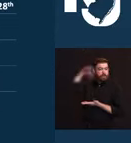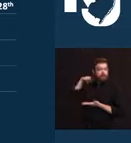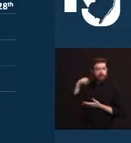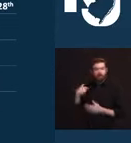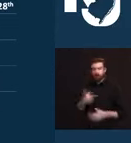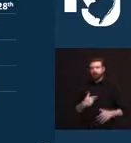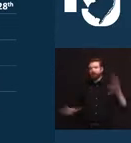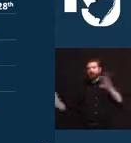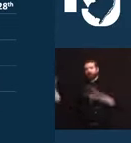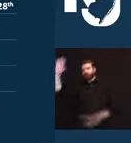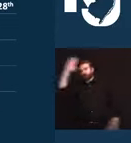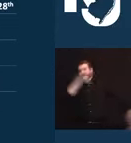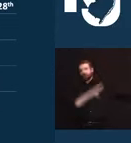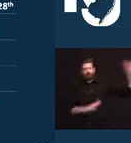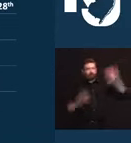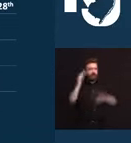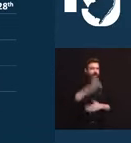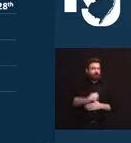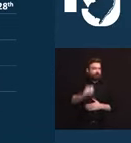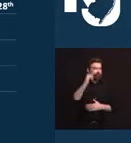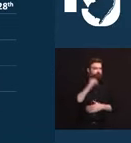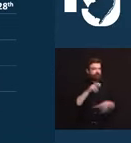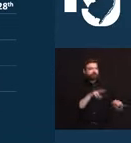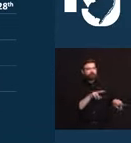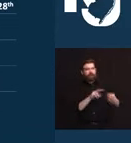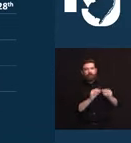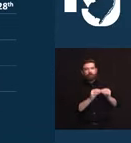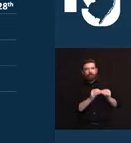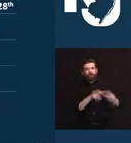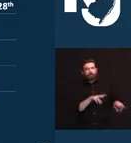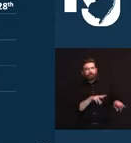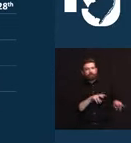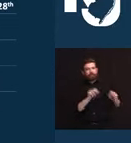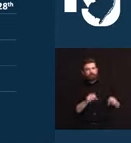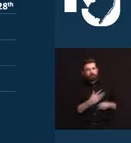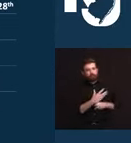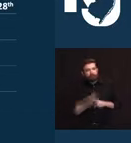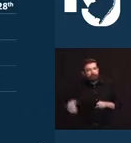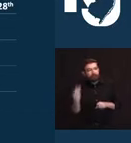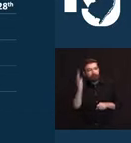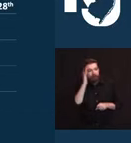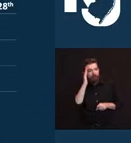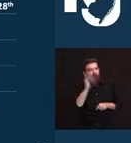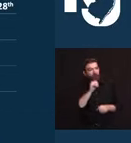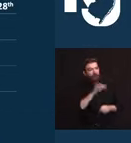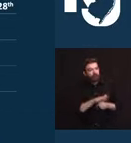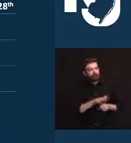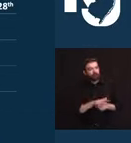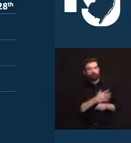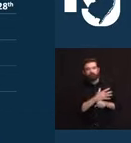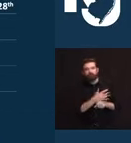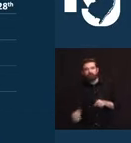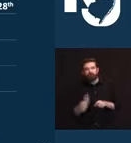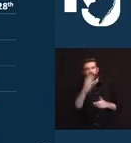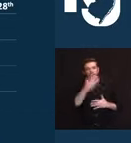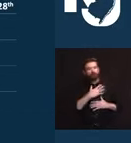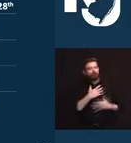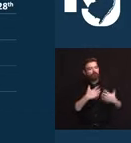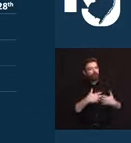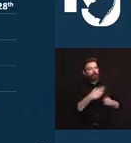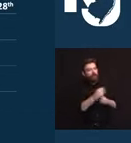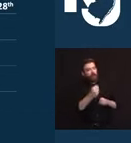I spoke to it every single day, and Pat, that we might run out of either beds, ventilators, or both. The past 2 weeks have seen